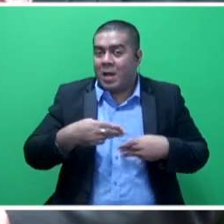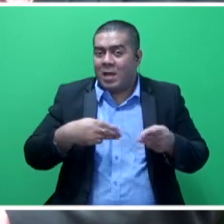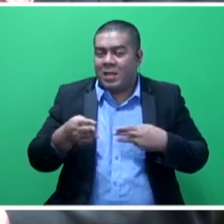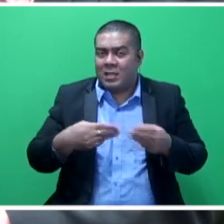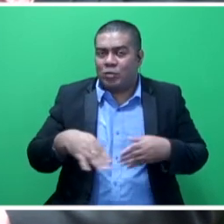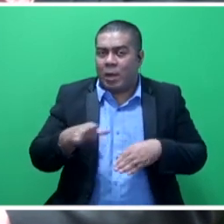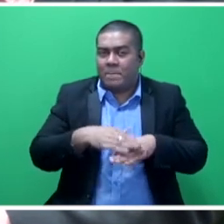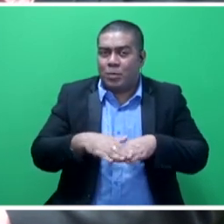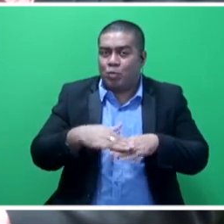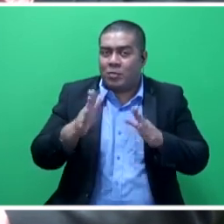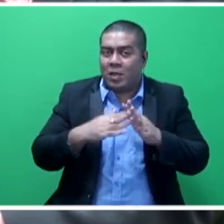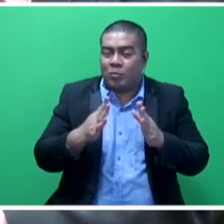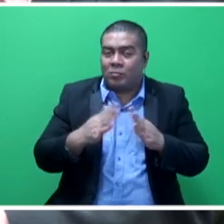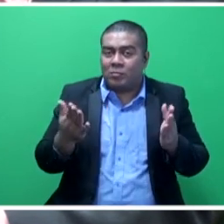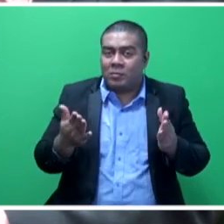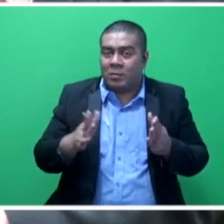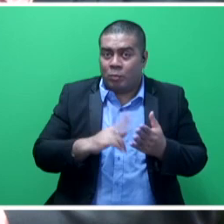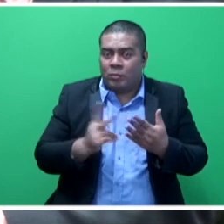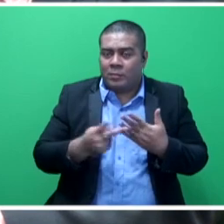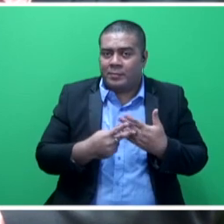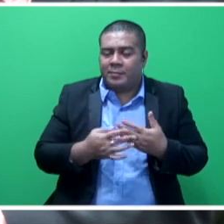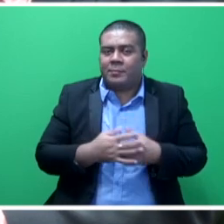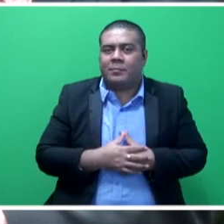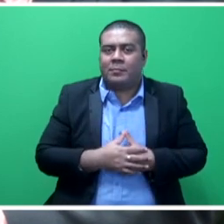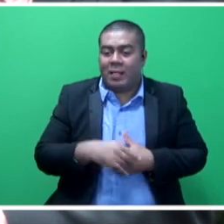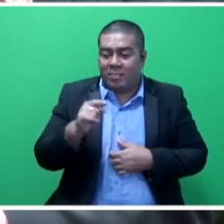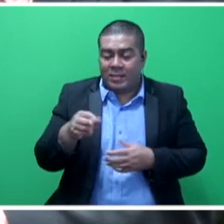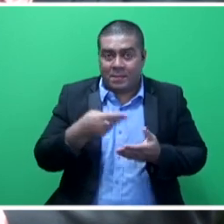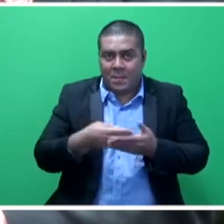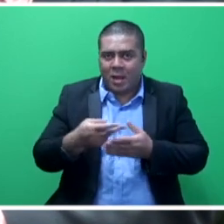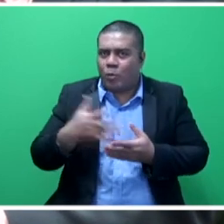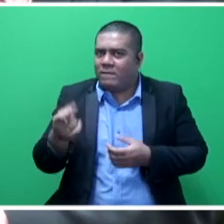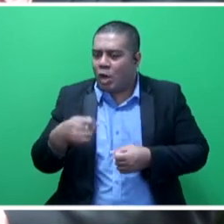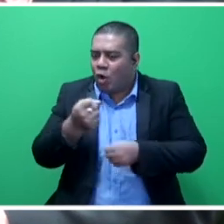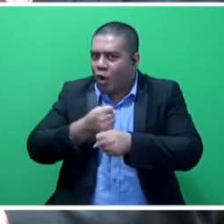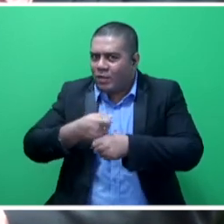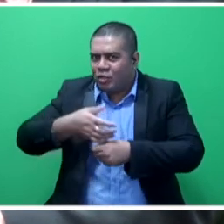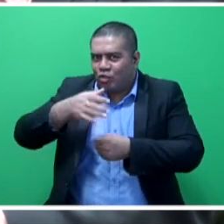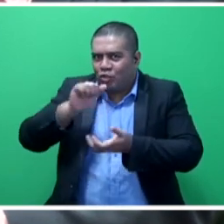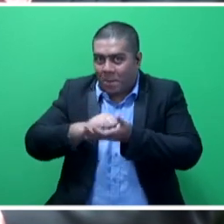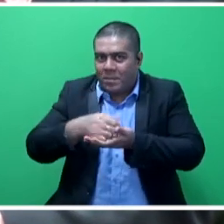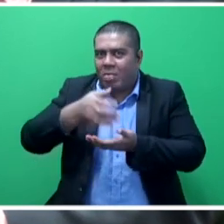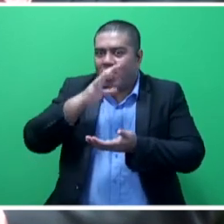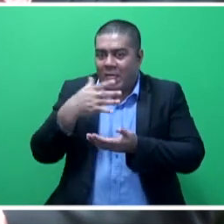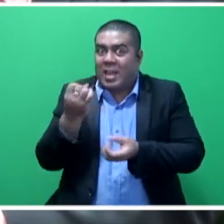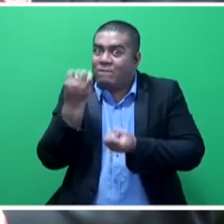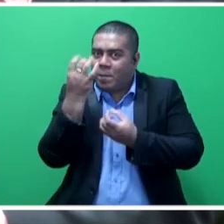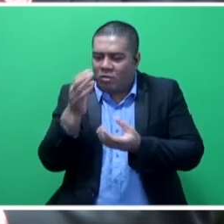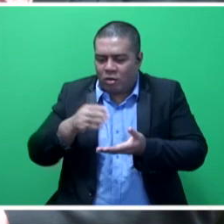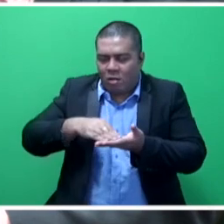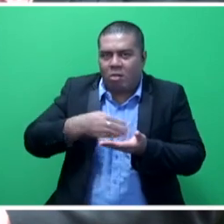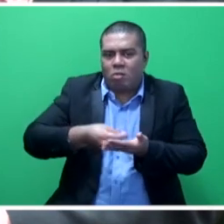is underway with groundbreaking scheduled for late August. This market will have a coffee shop, an information booth, antique boutique,